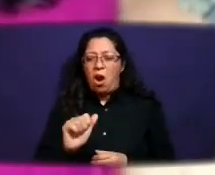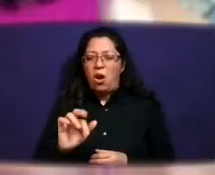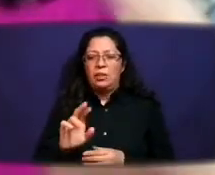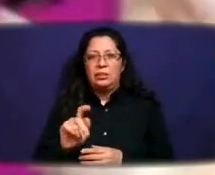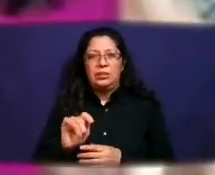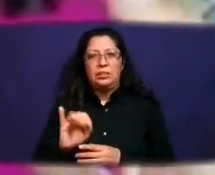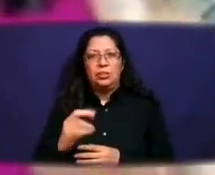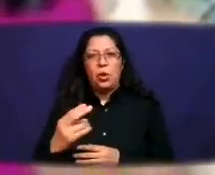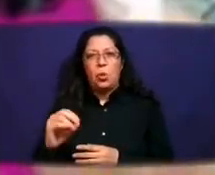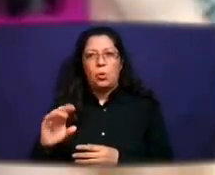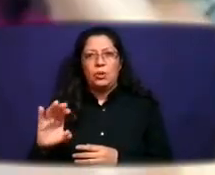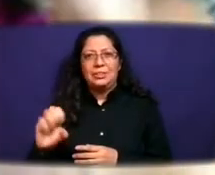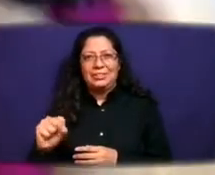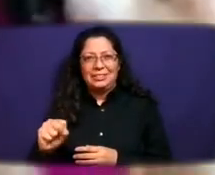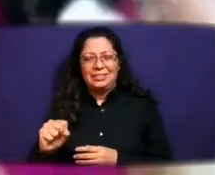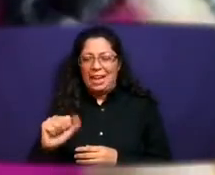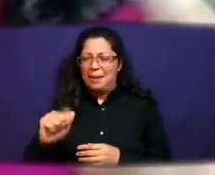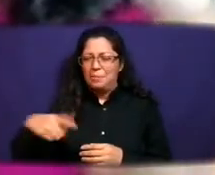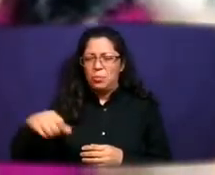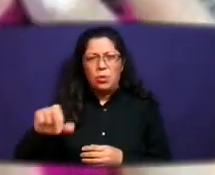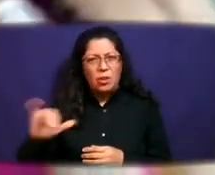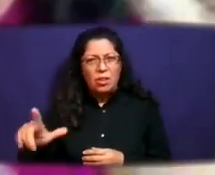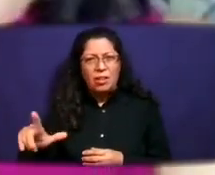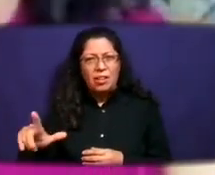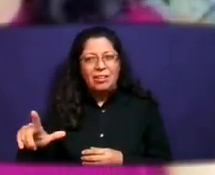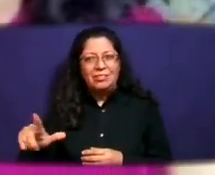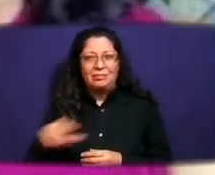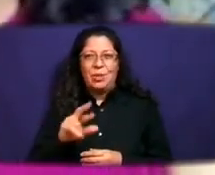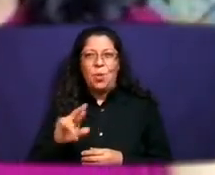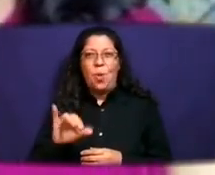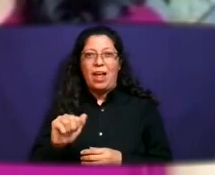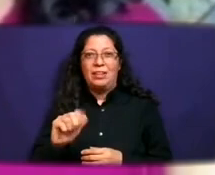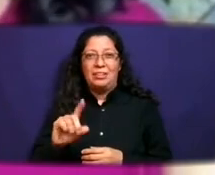April, radishes, pineapple, and spinach grew.